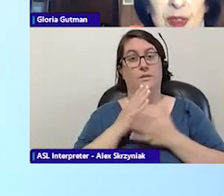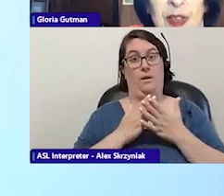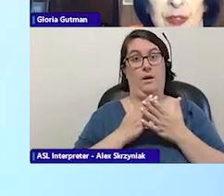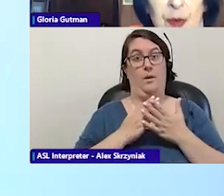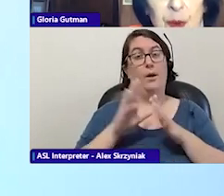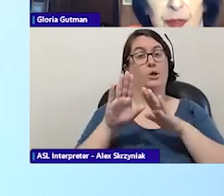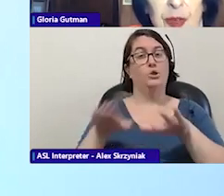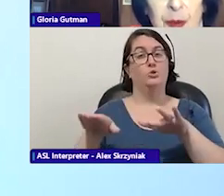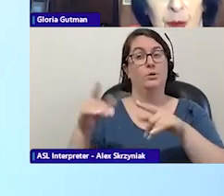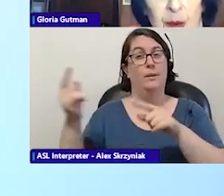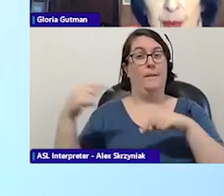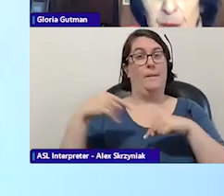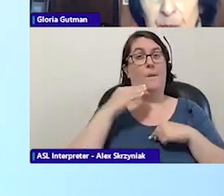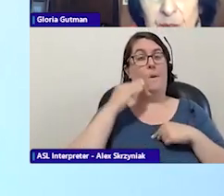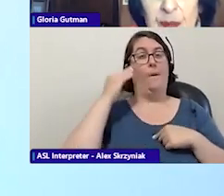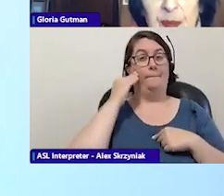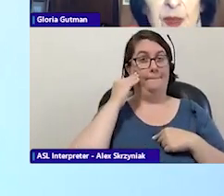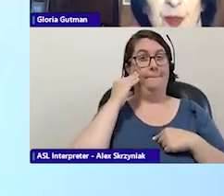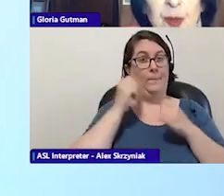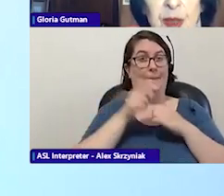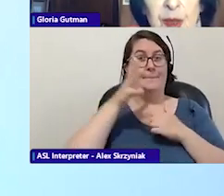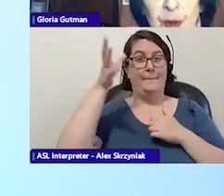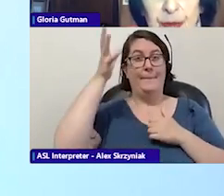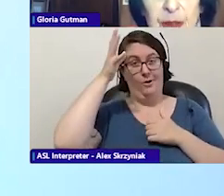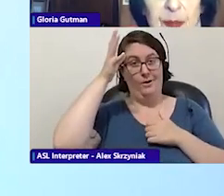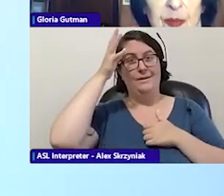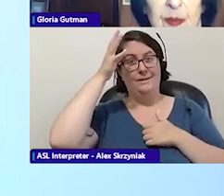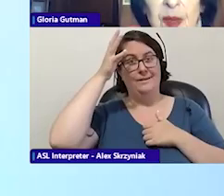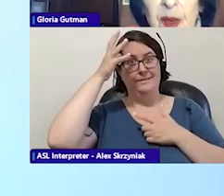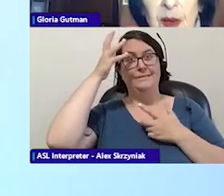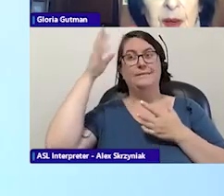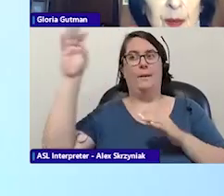to live with their parent during COVID.